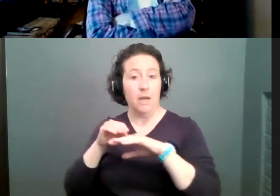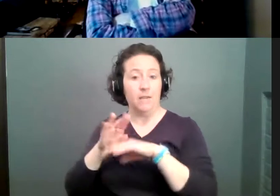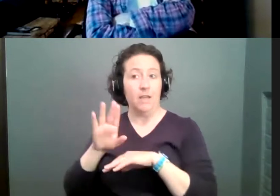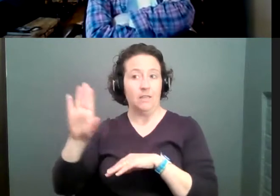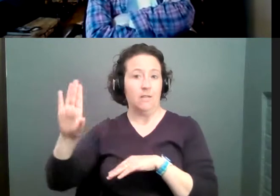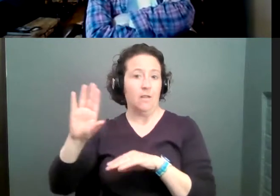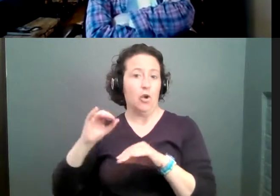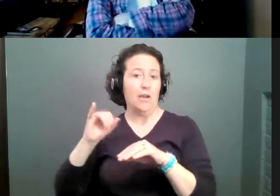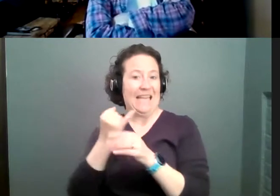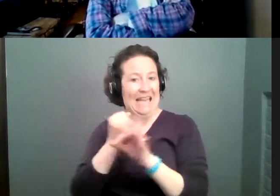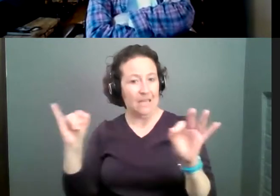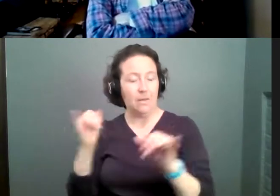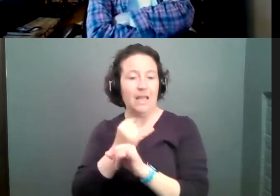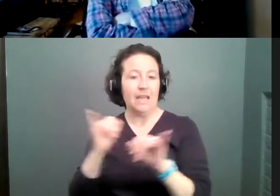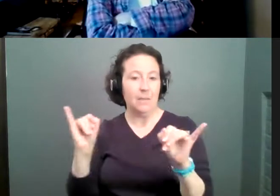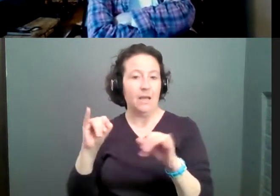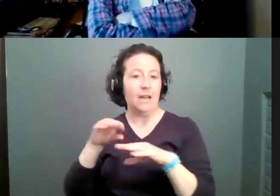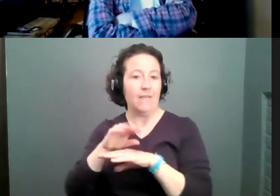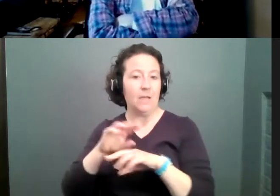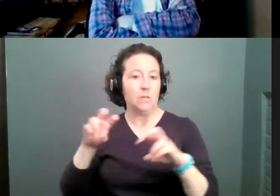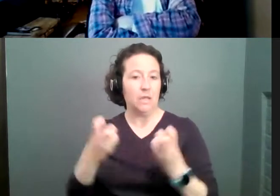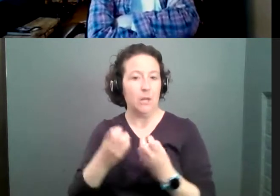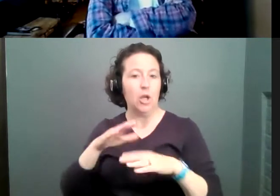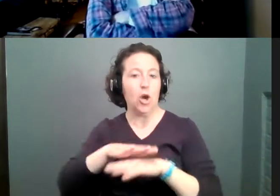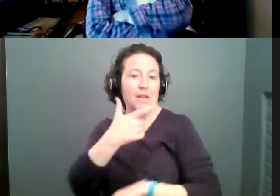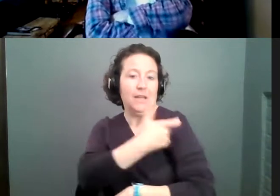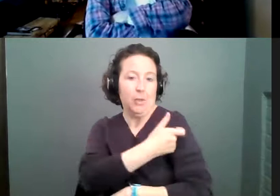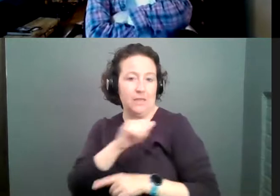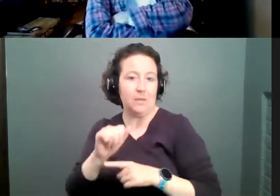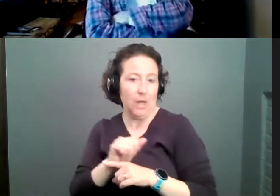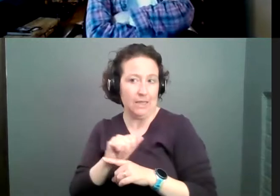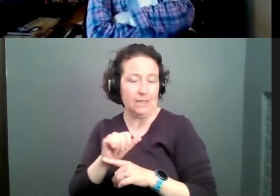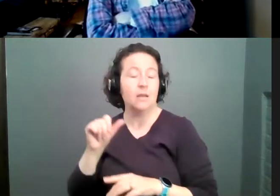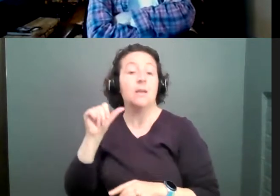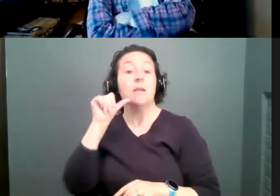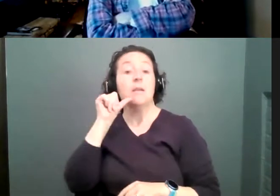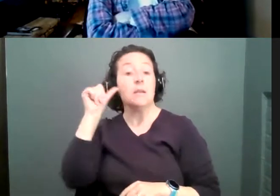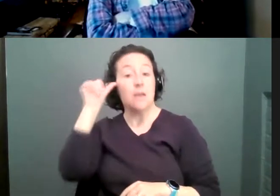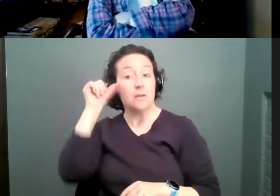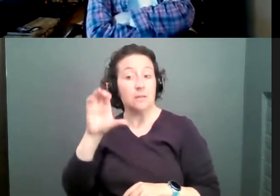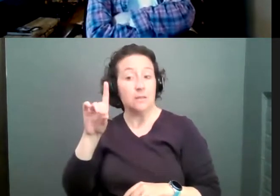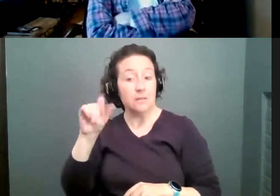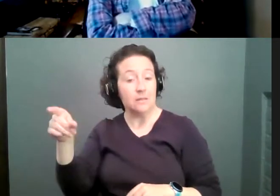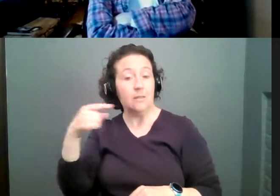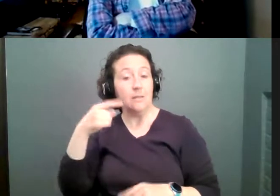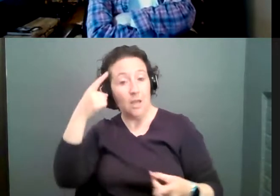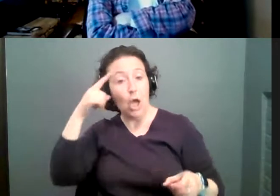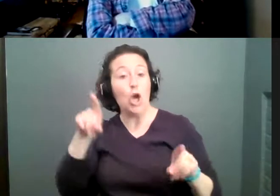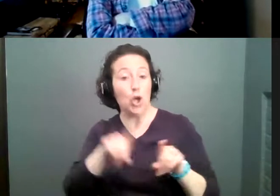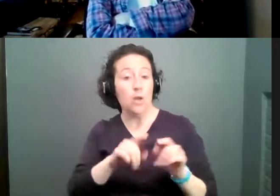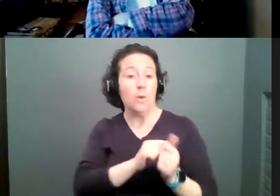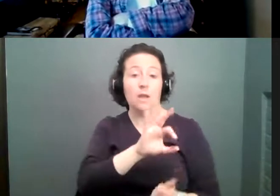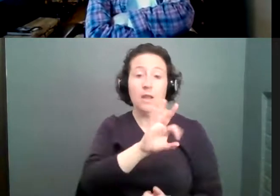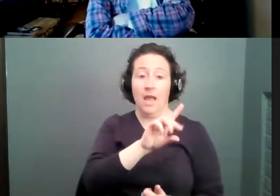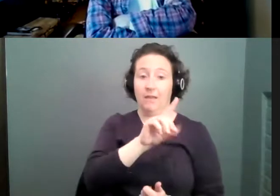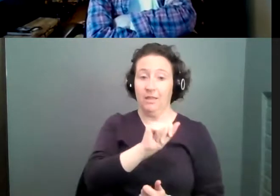Independent Advisory Committee on Immunization Practices, yesterday concurred with the